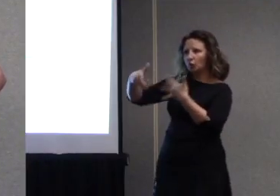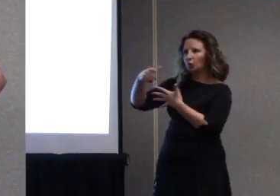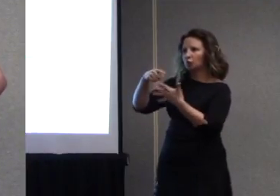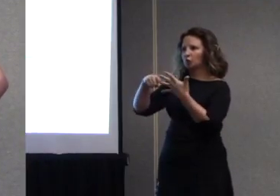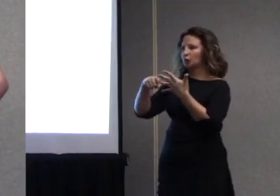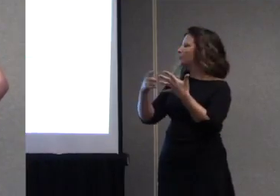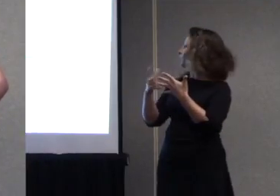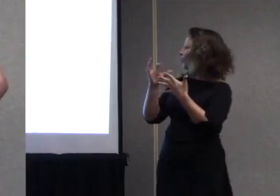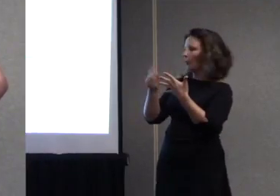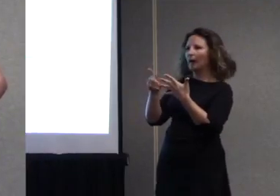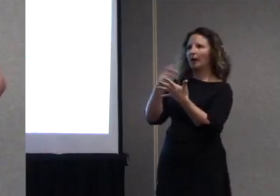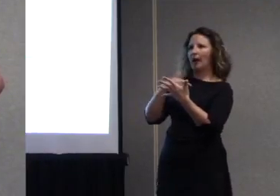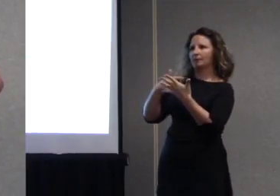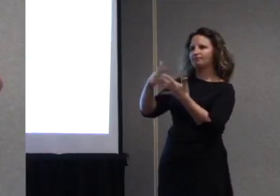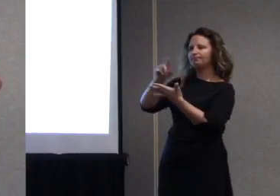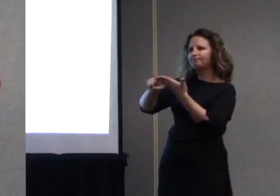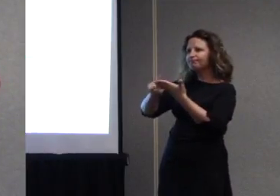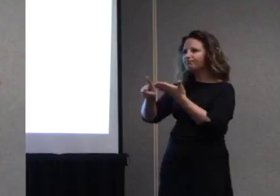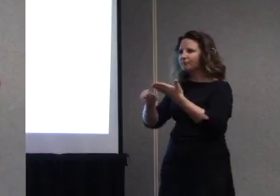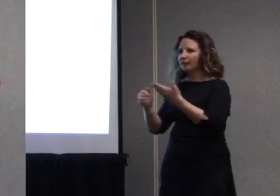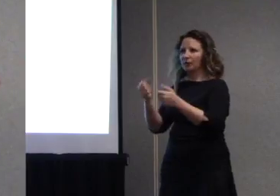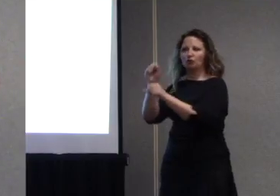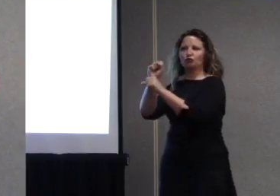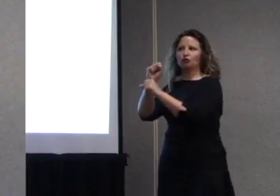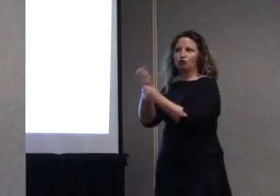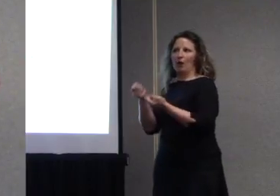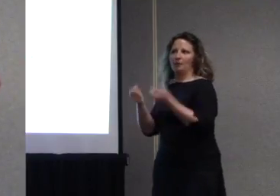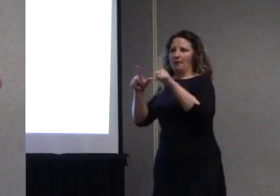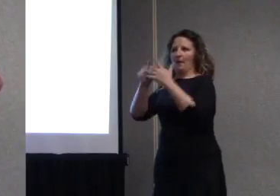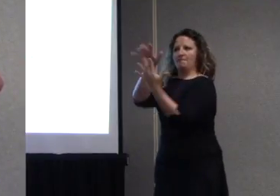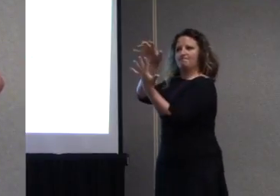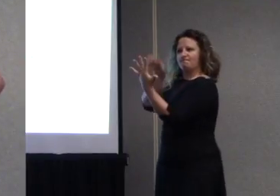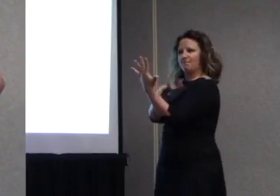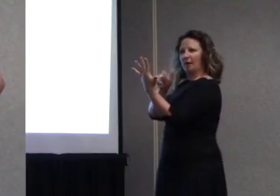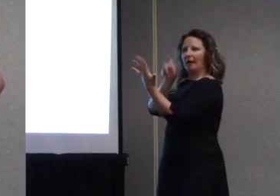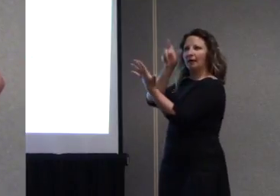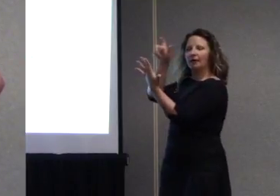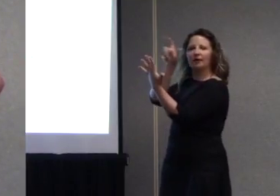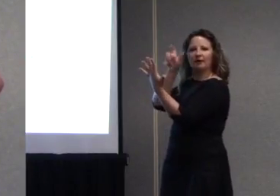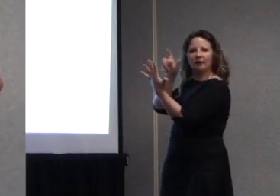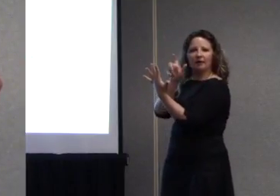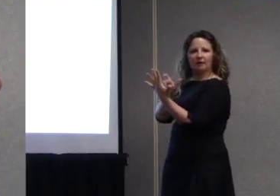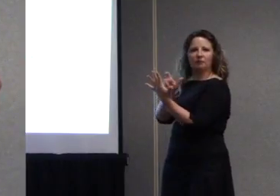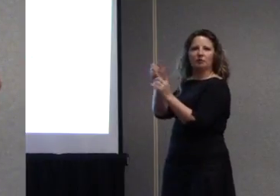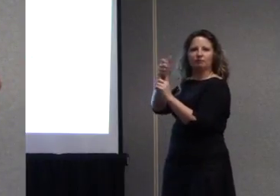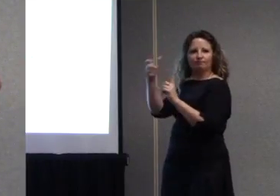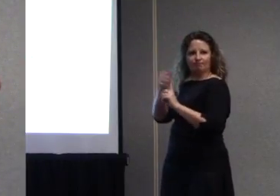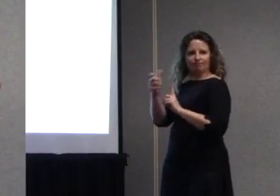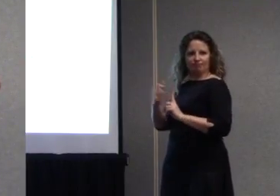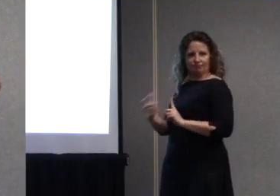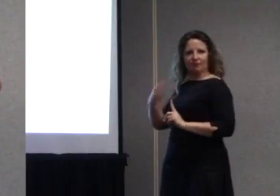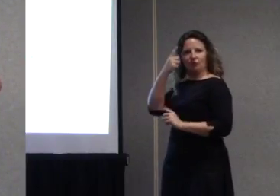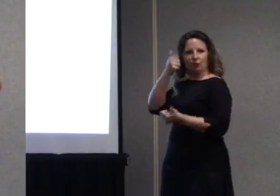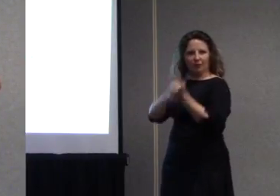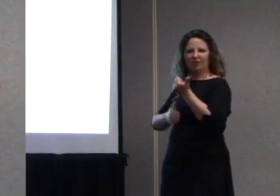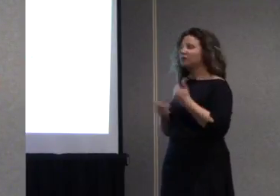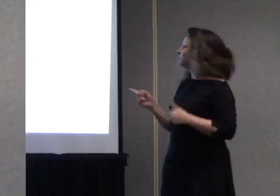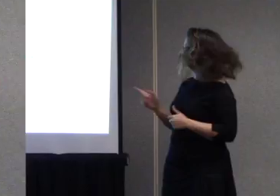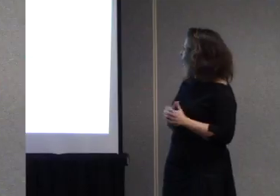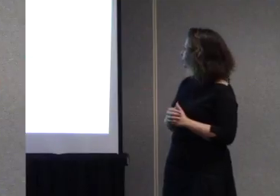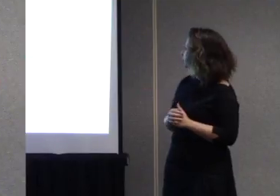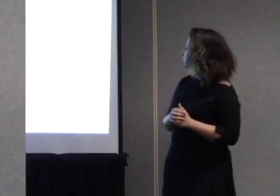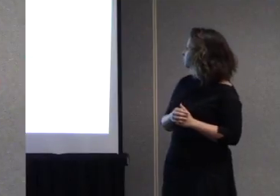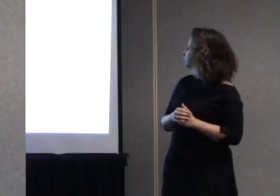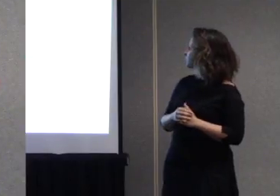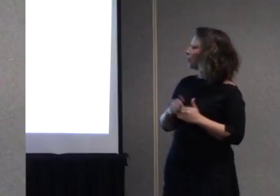to. And when you do a search, these are the jobs that come up. You can click on the jobs and find out more information about them. You can also see